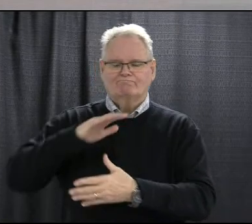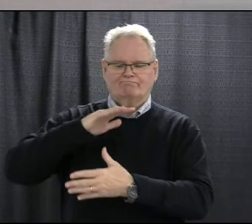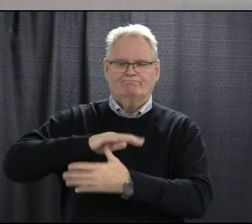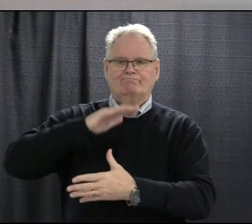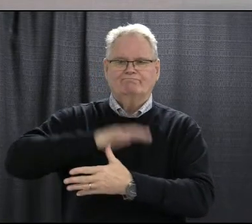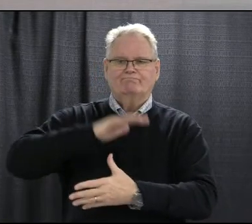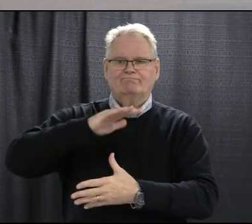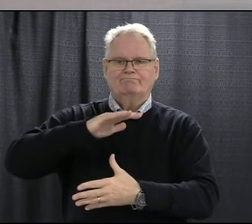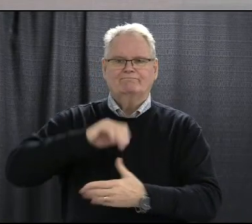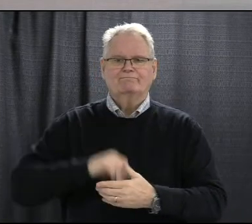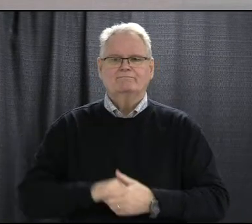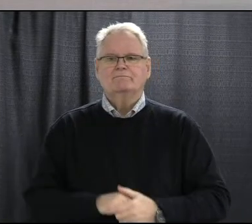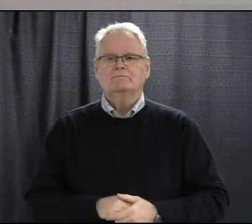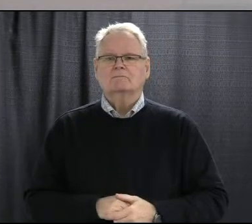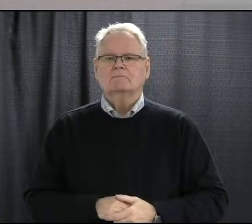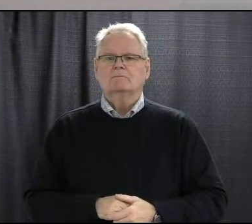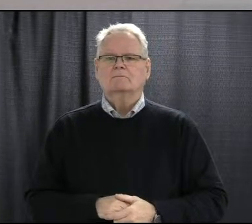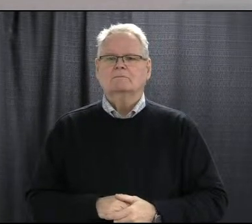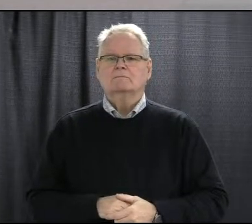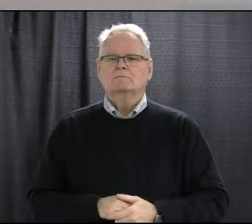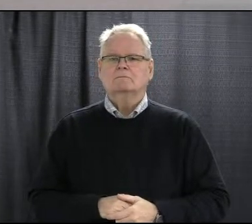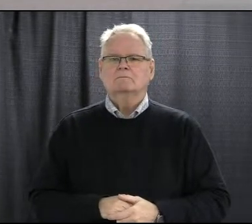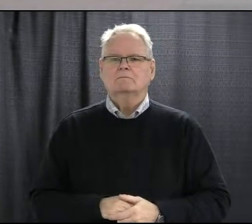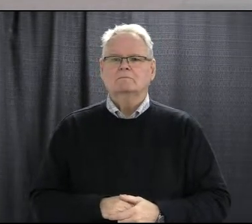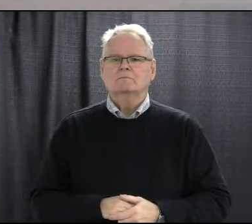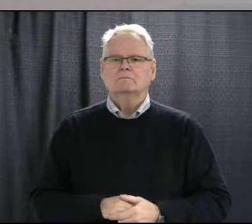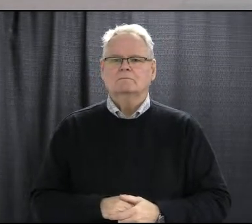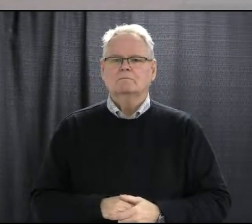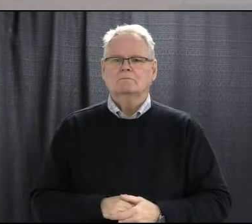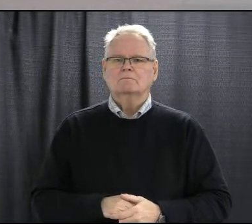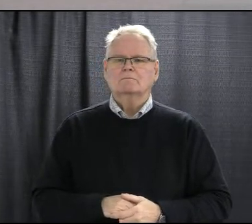people can see these centres of excellence in place?